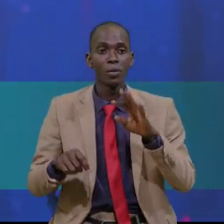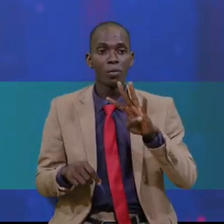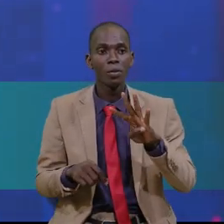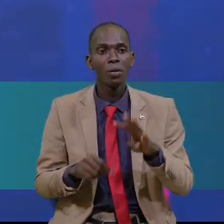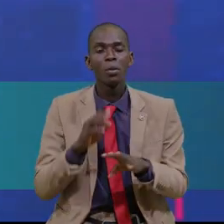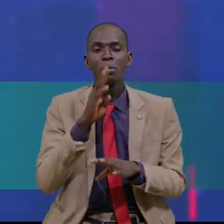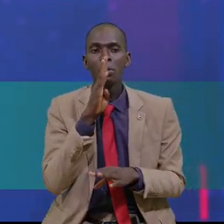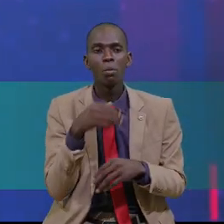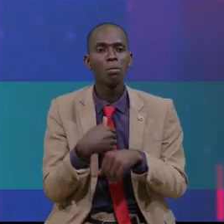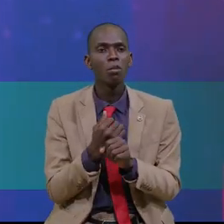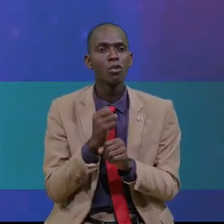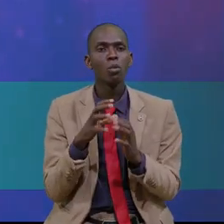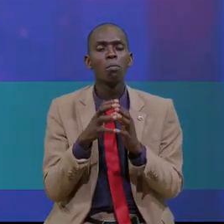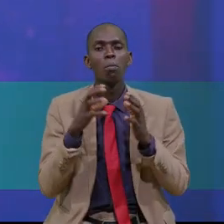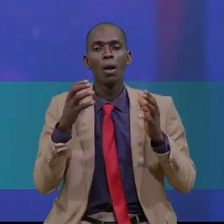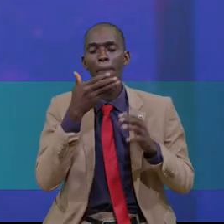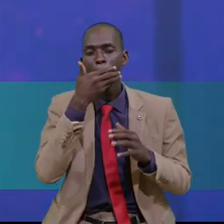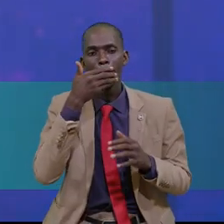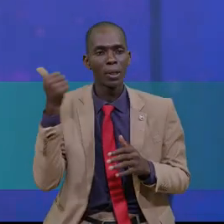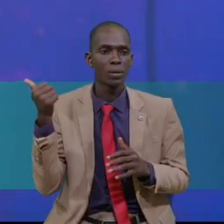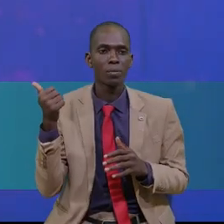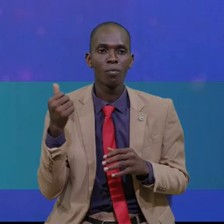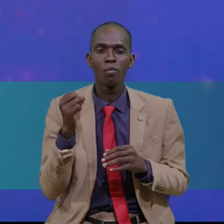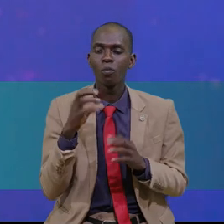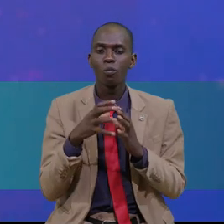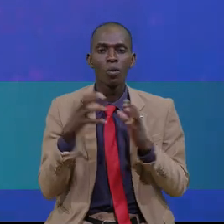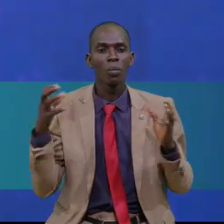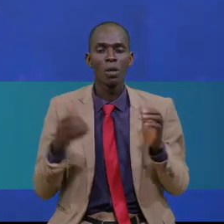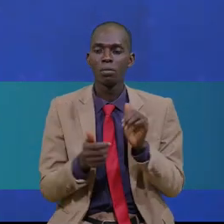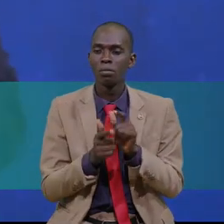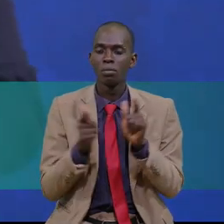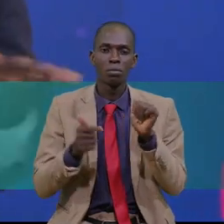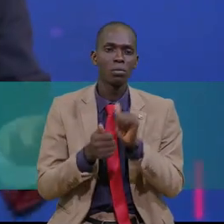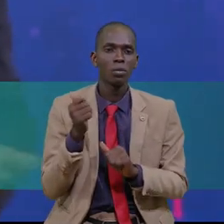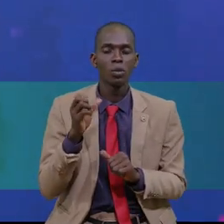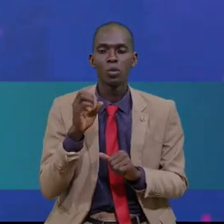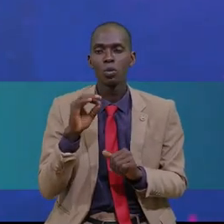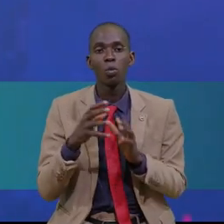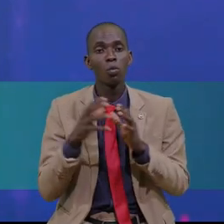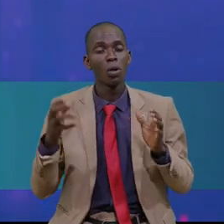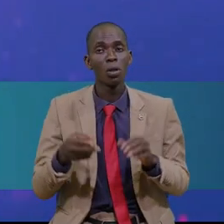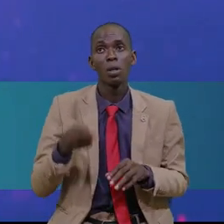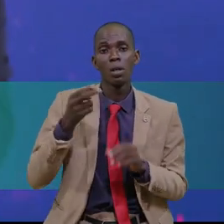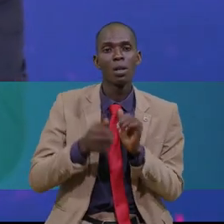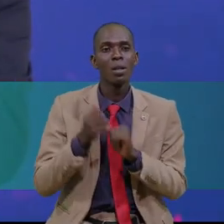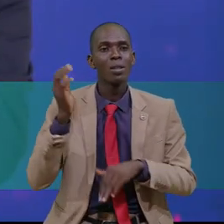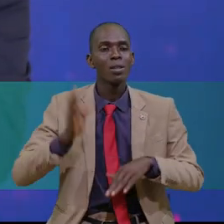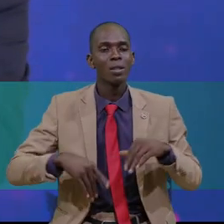much better, so much greater, so much higher than the angels,